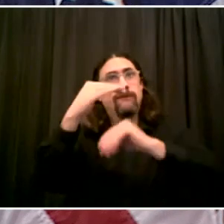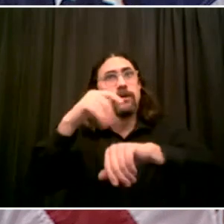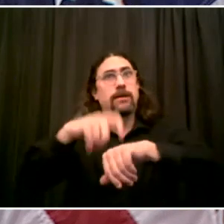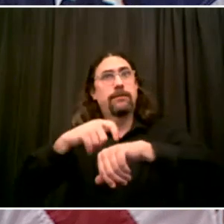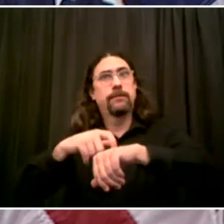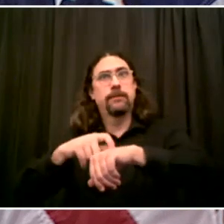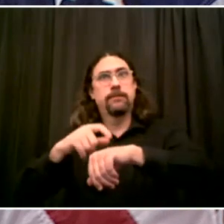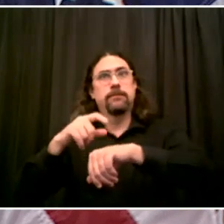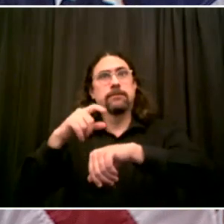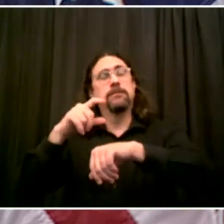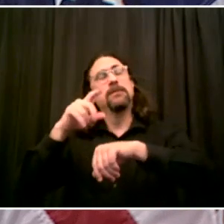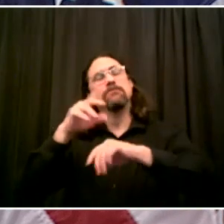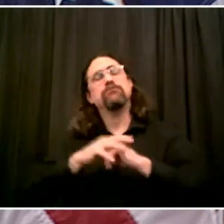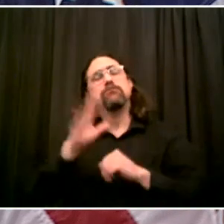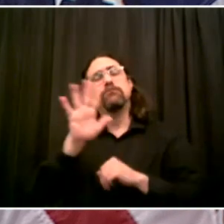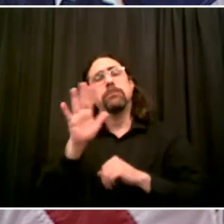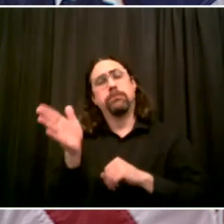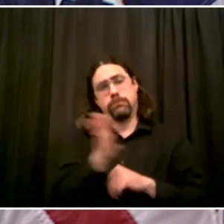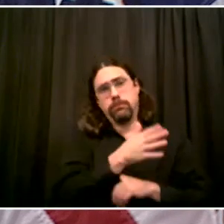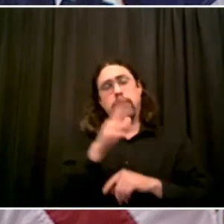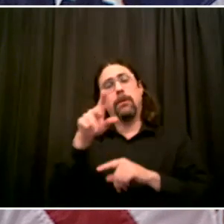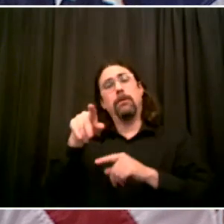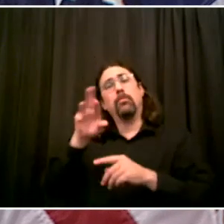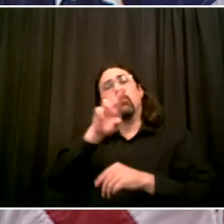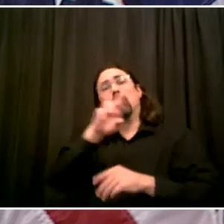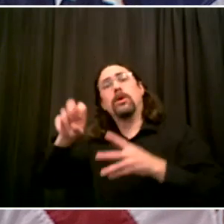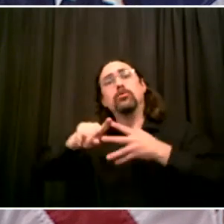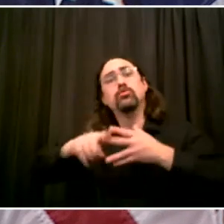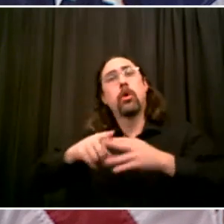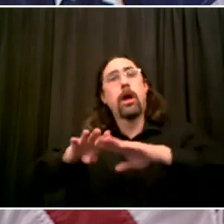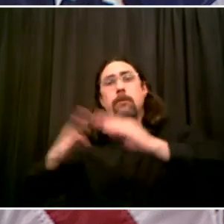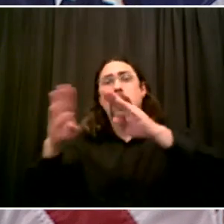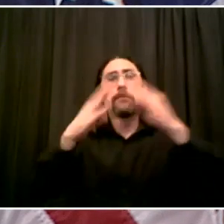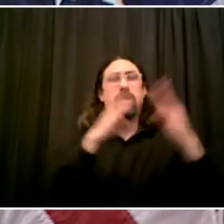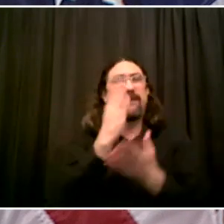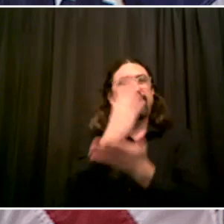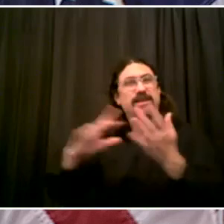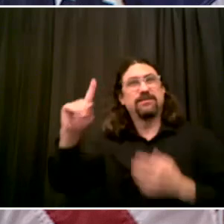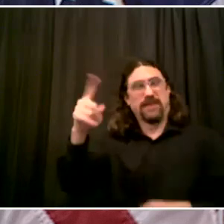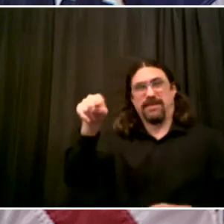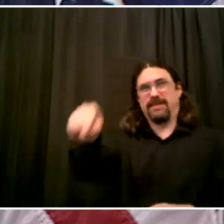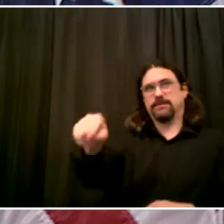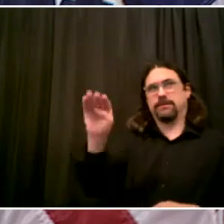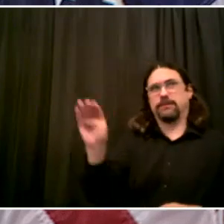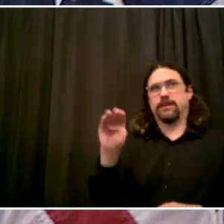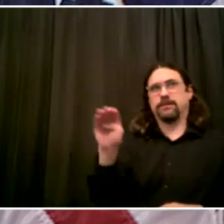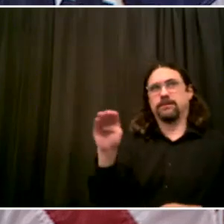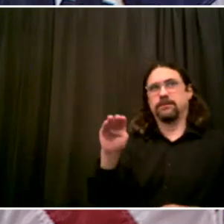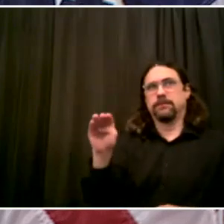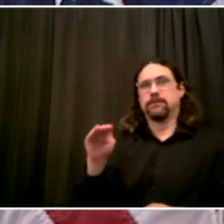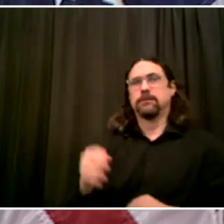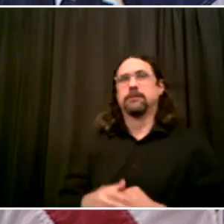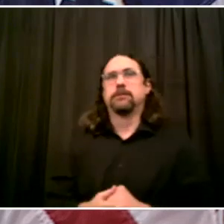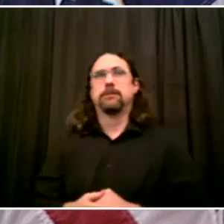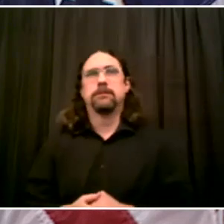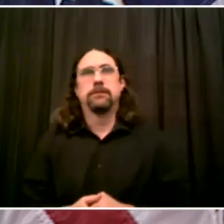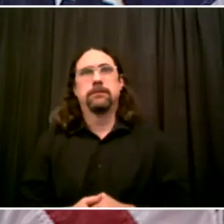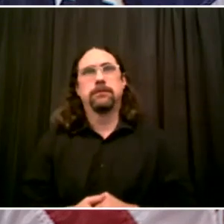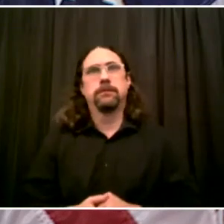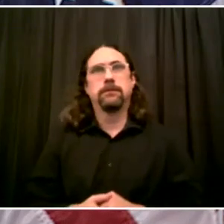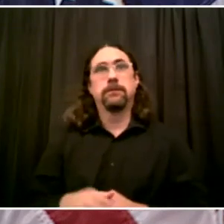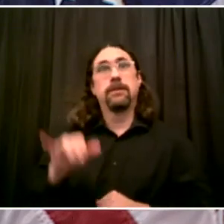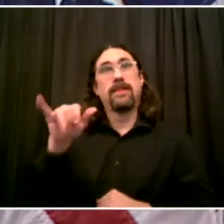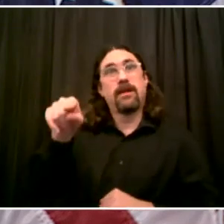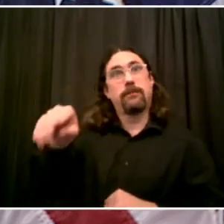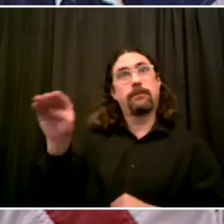But each night we see certainly several situations that raise